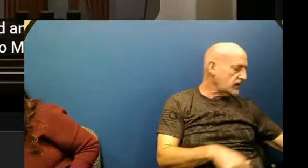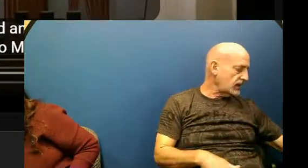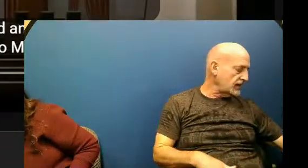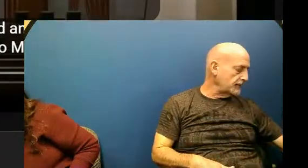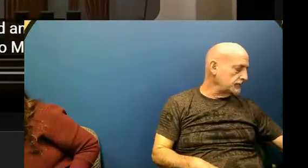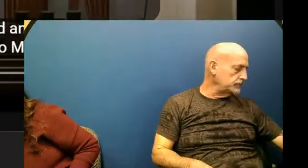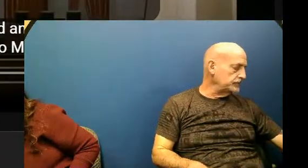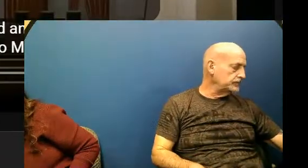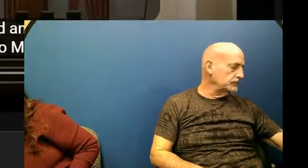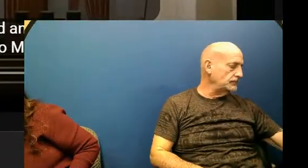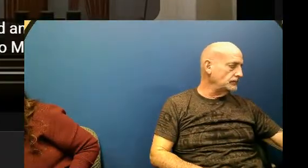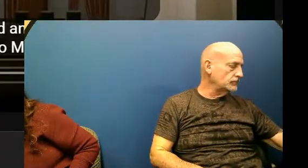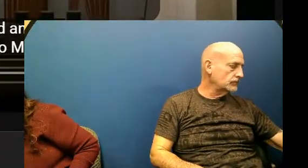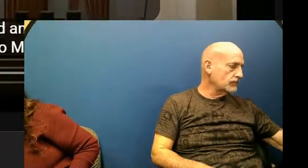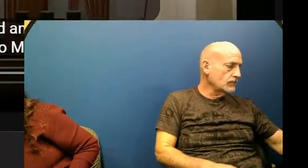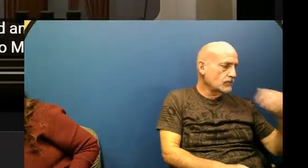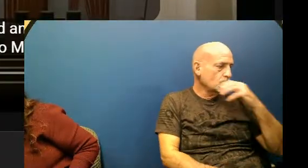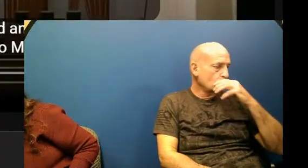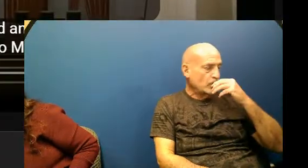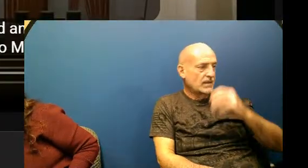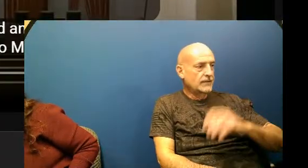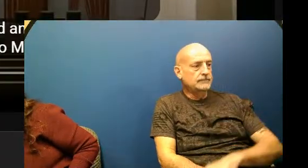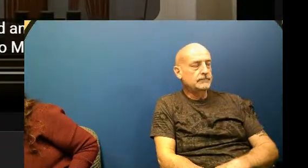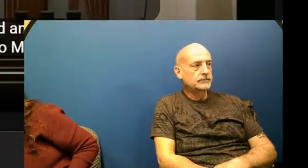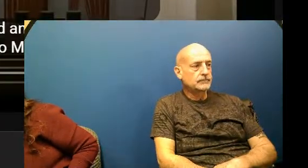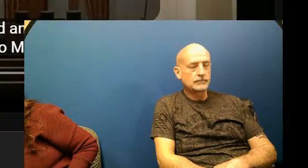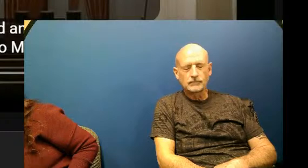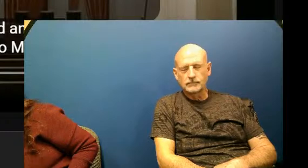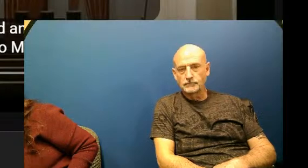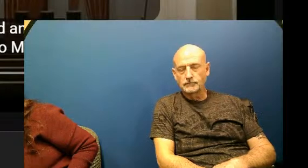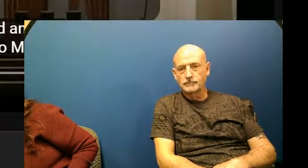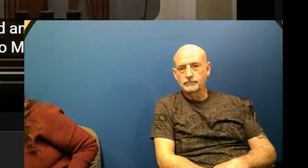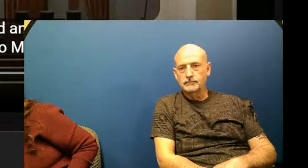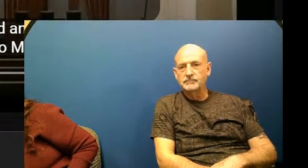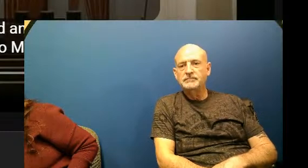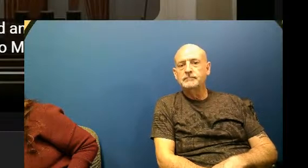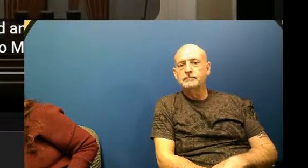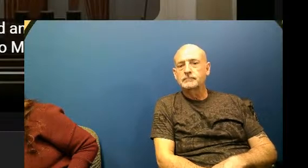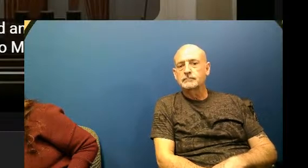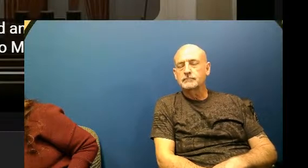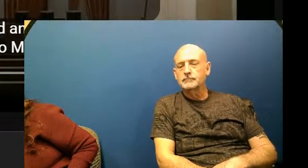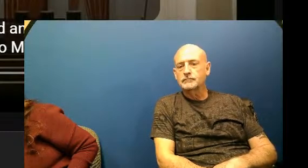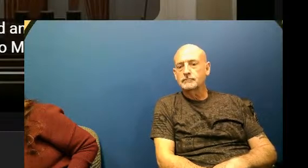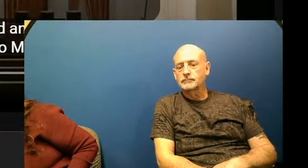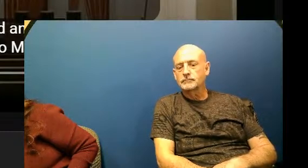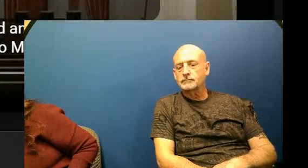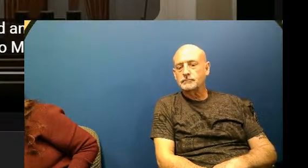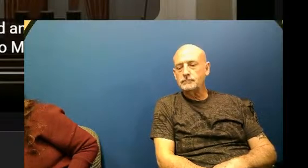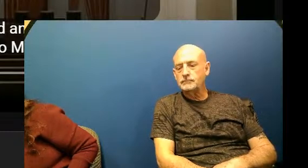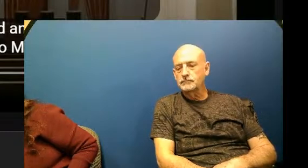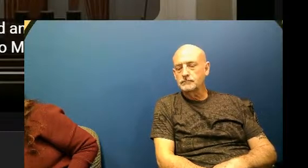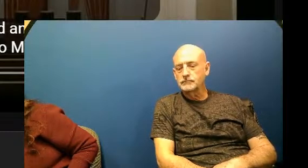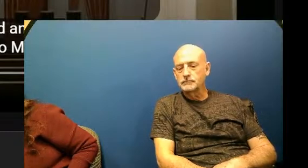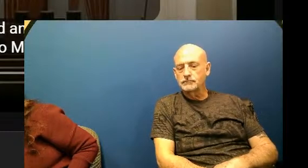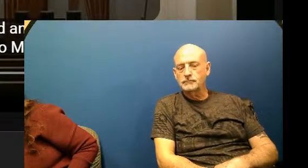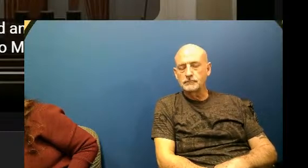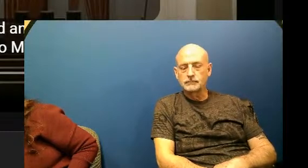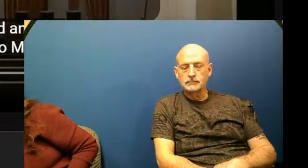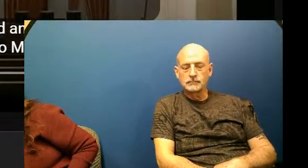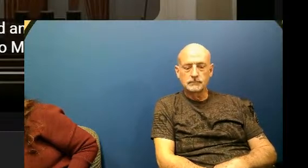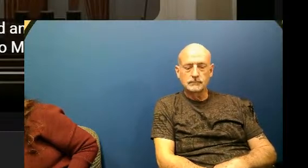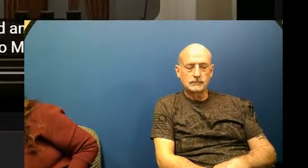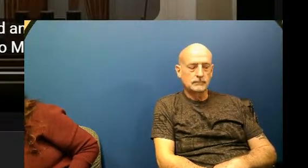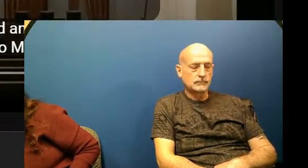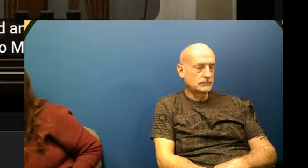Sotomayor, I don't think a lot of the suppositions you're making actually bear out. And as Justice Gorsuch was pointing out, one of the obviously the real challenges